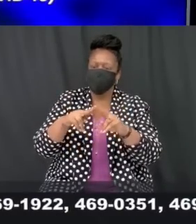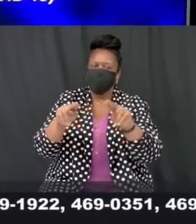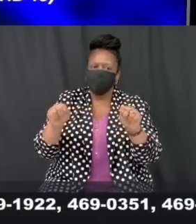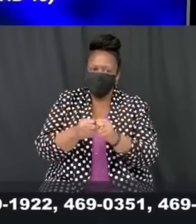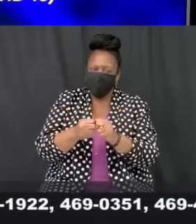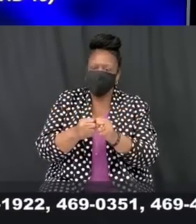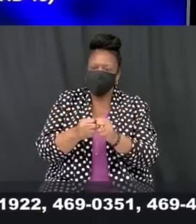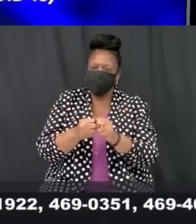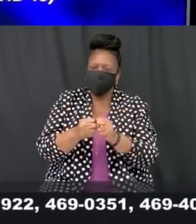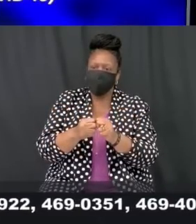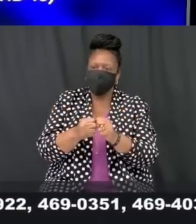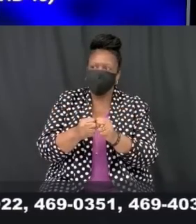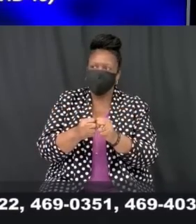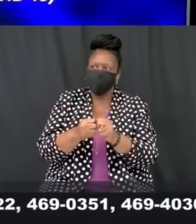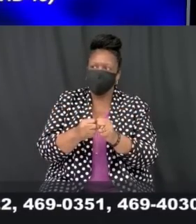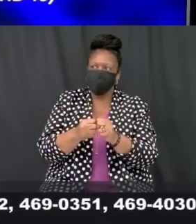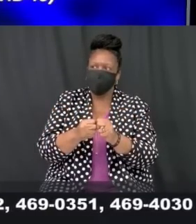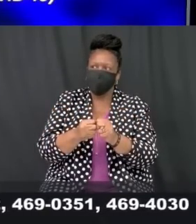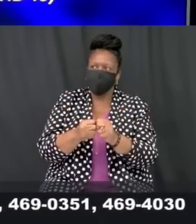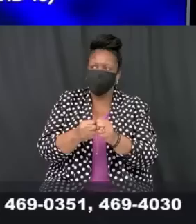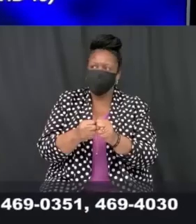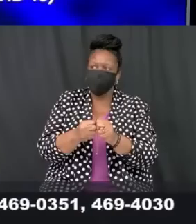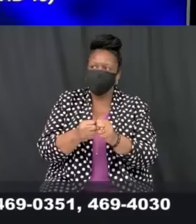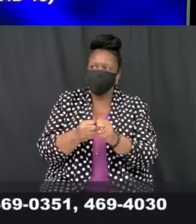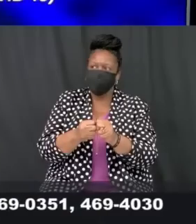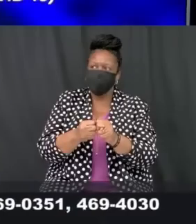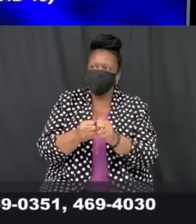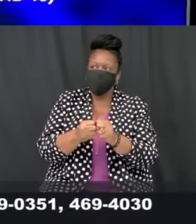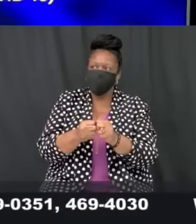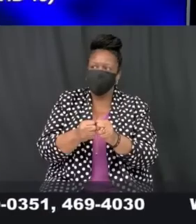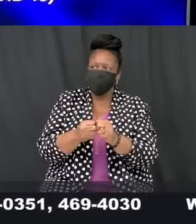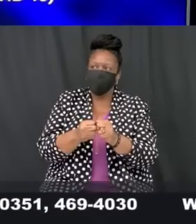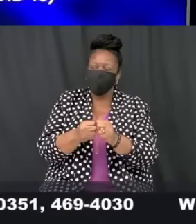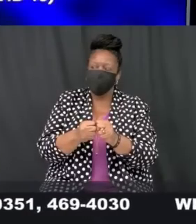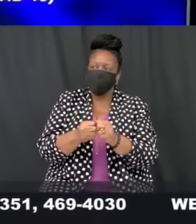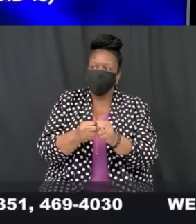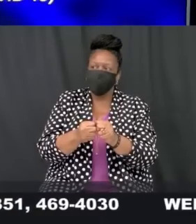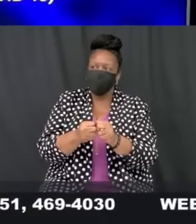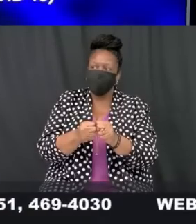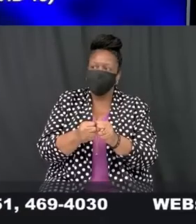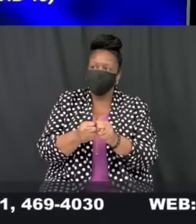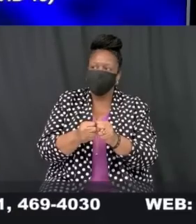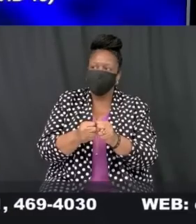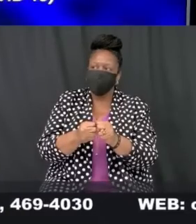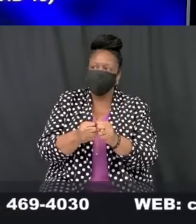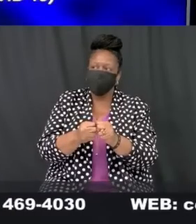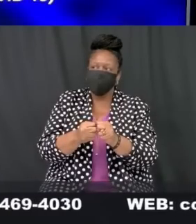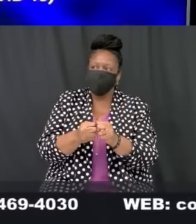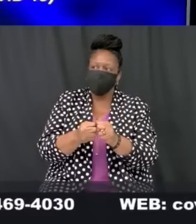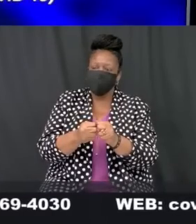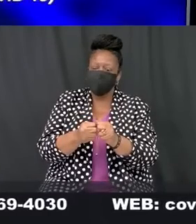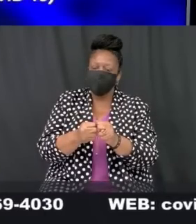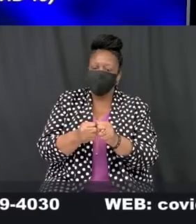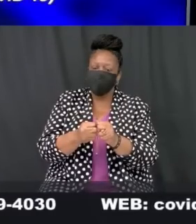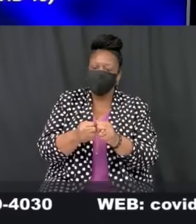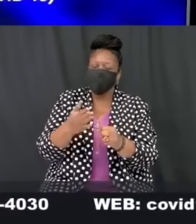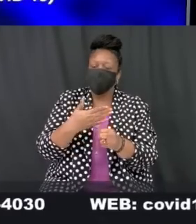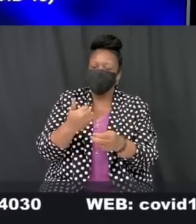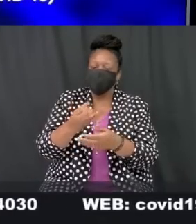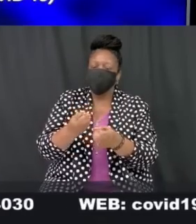Are there hospitalized COVID-19 cases in Nevis? If so, how many?